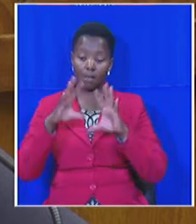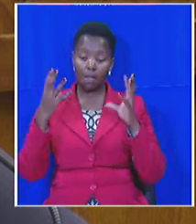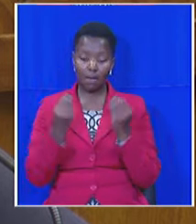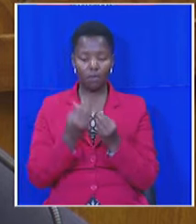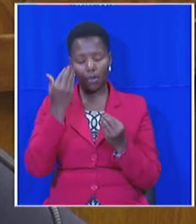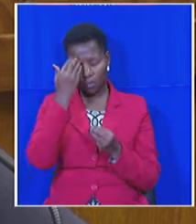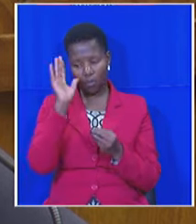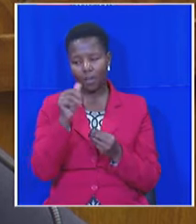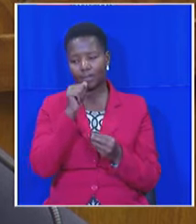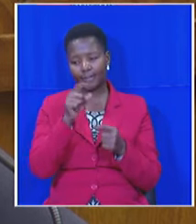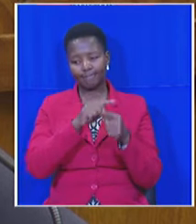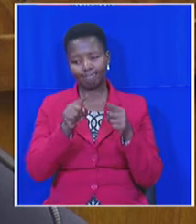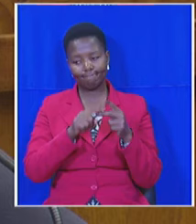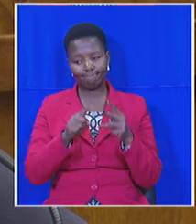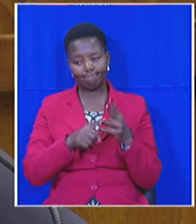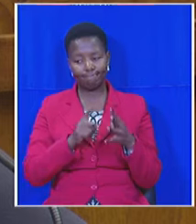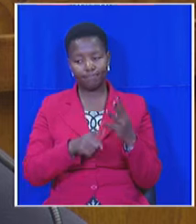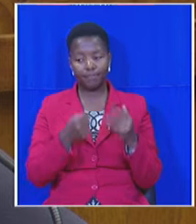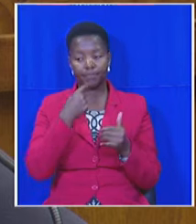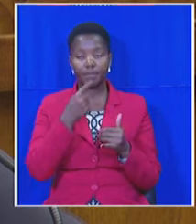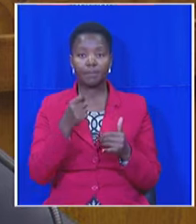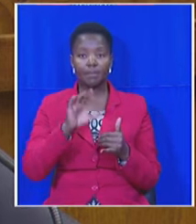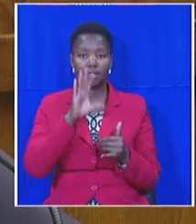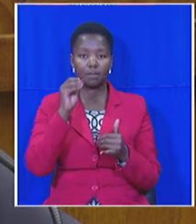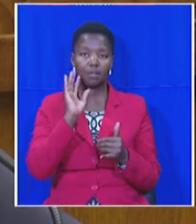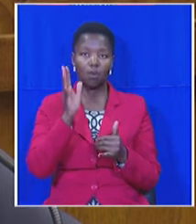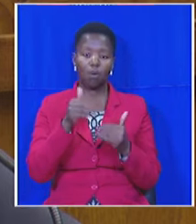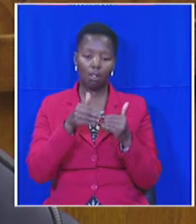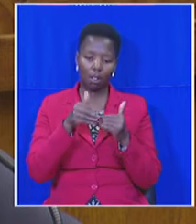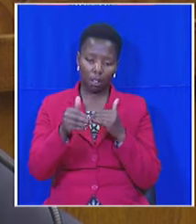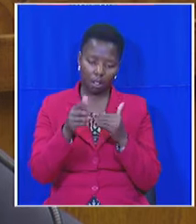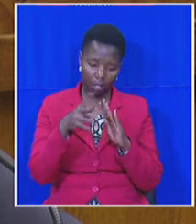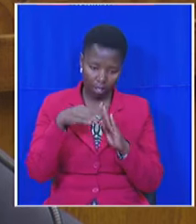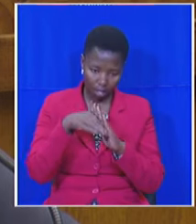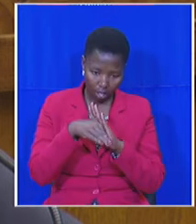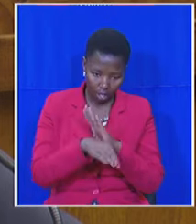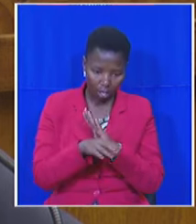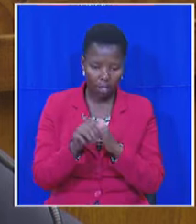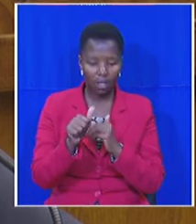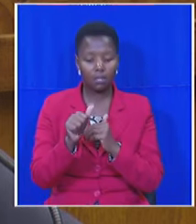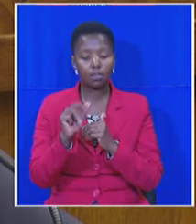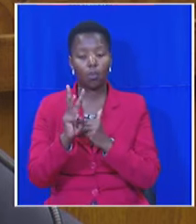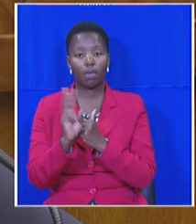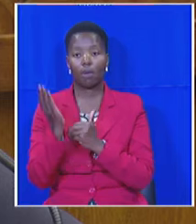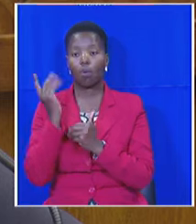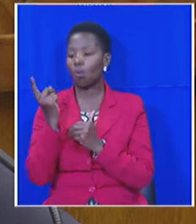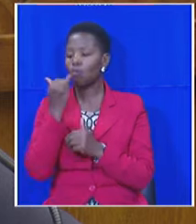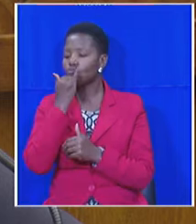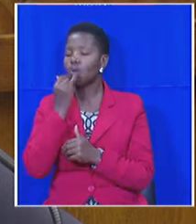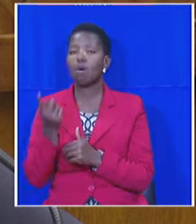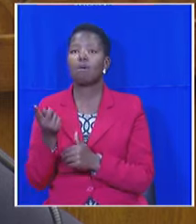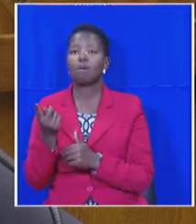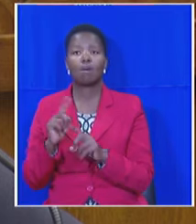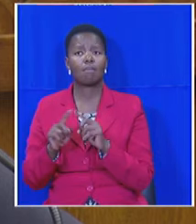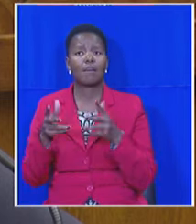Now, of course, he says the country is hurtling forward to a downgrade. He said that some 6-8 weeks ago, and he was proven wrong. There's no reason why